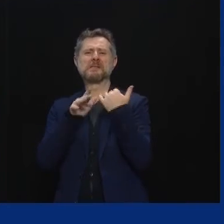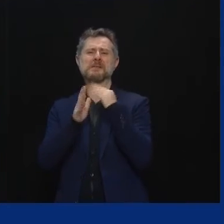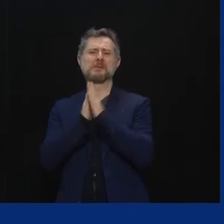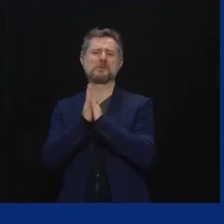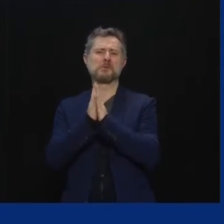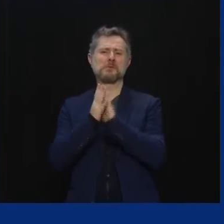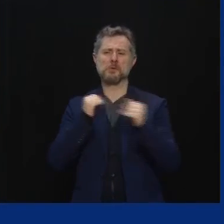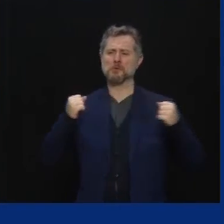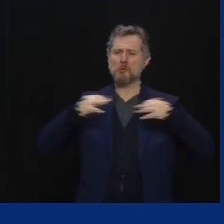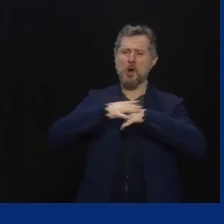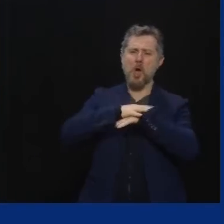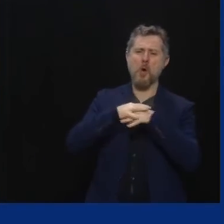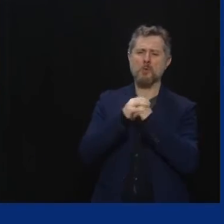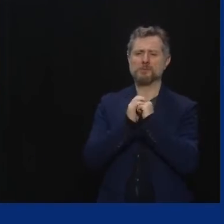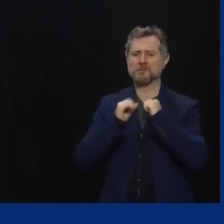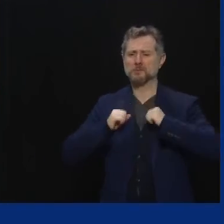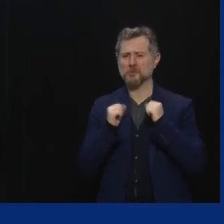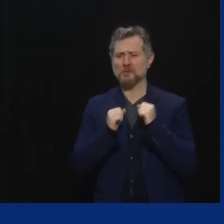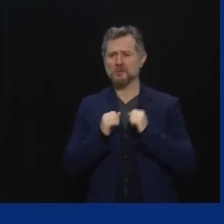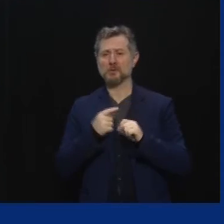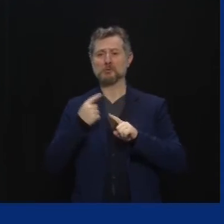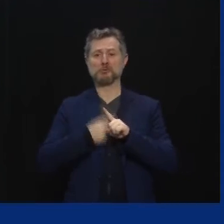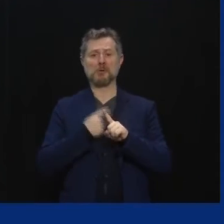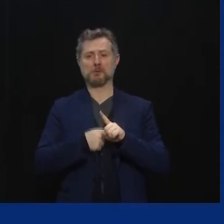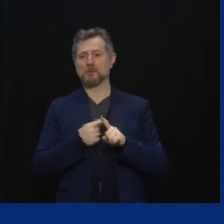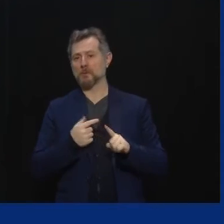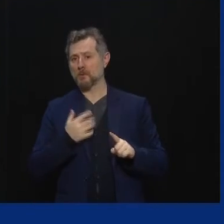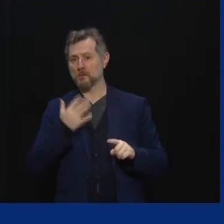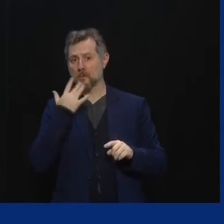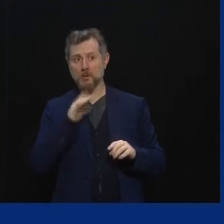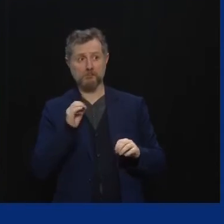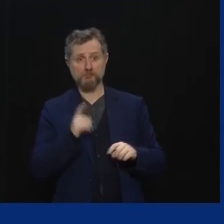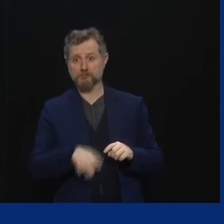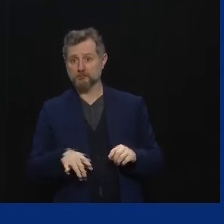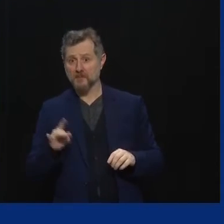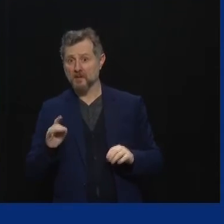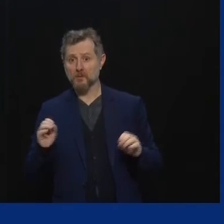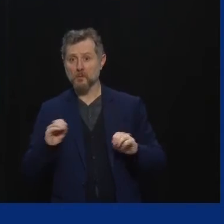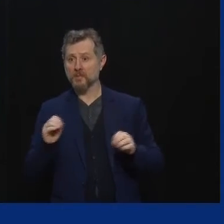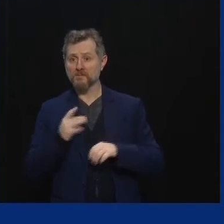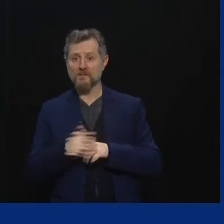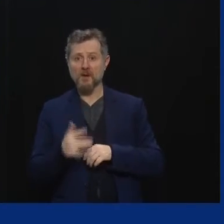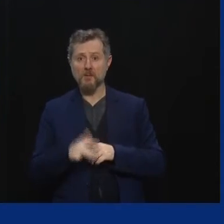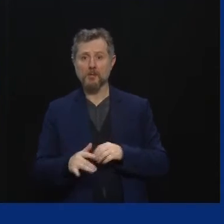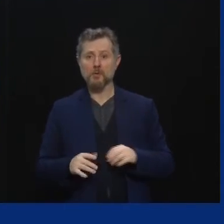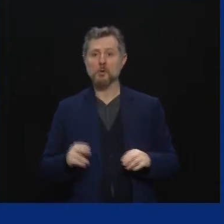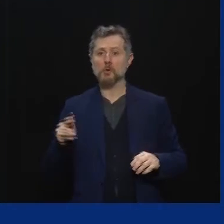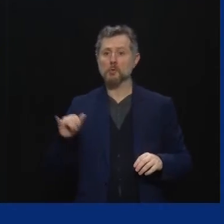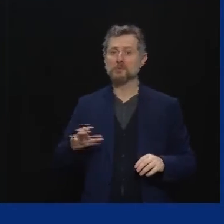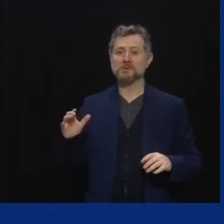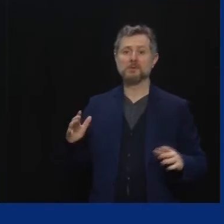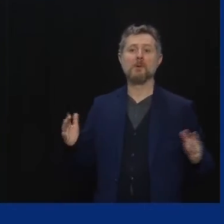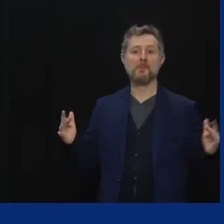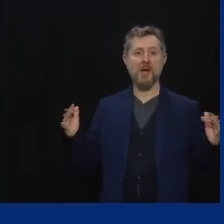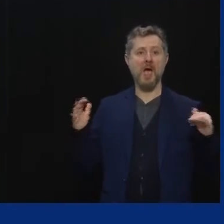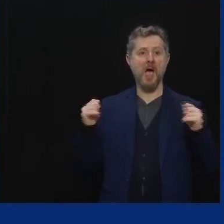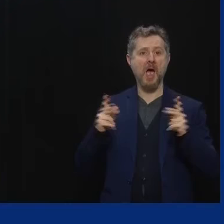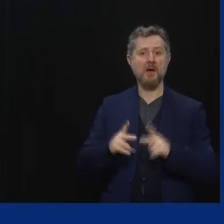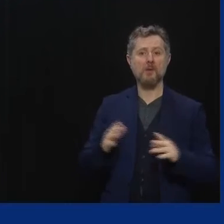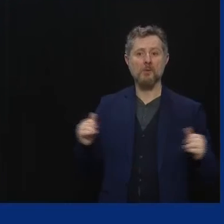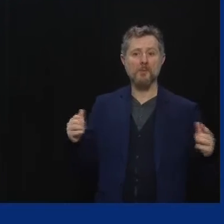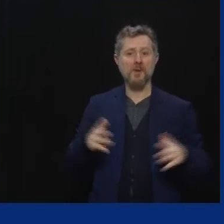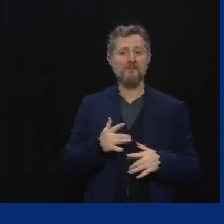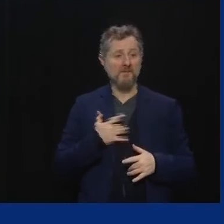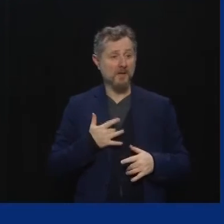no rentals available in the city of New York at this time. People are coming back, so they obviously feel safe enough to go